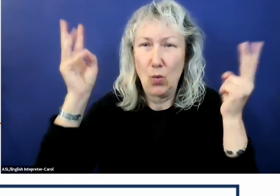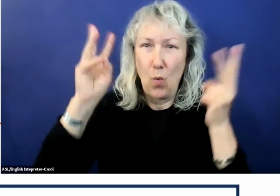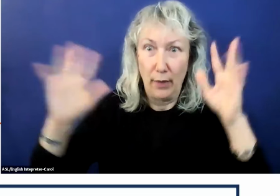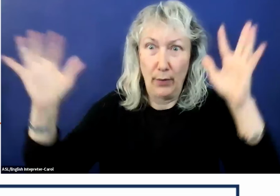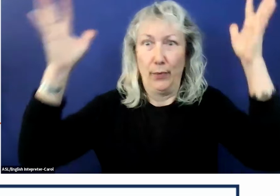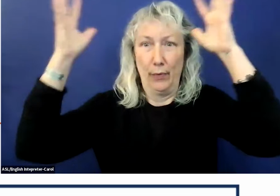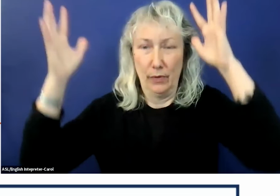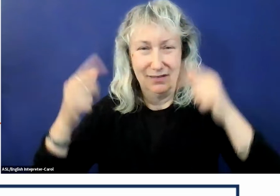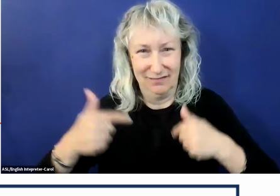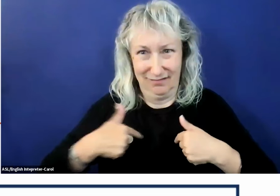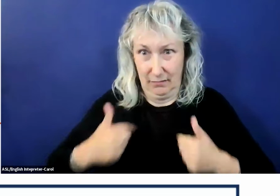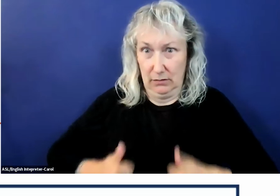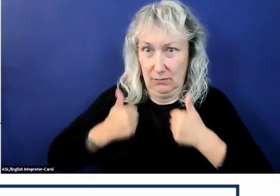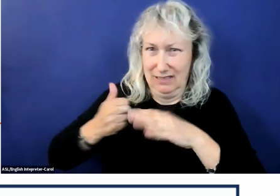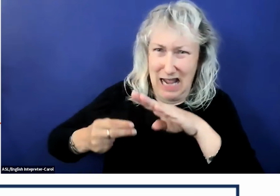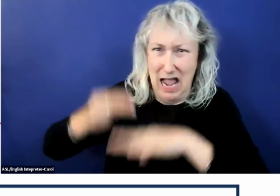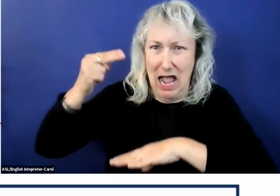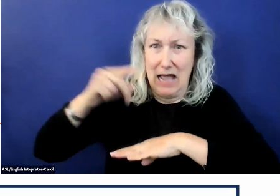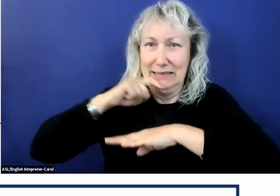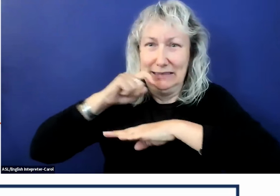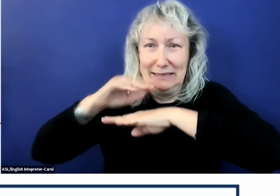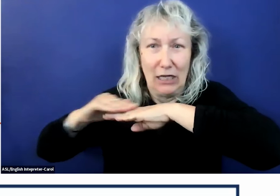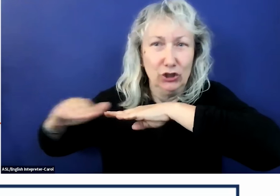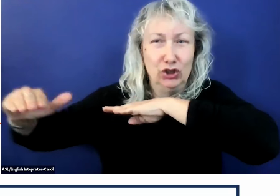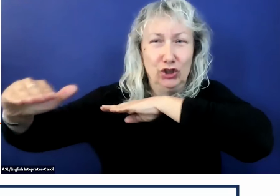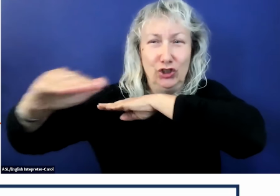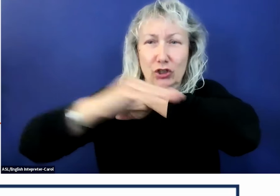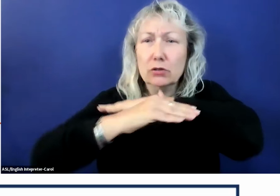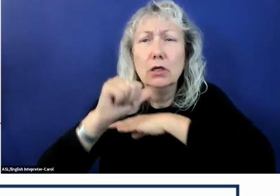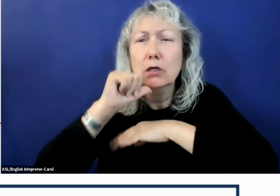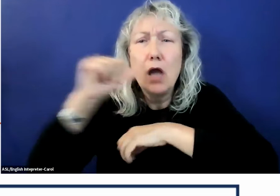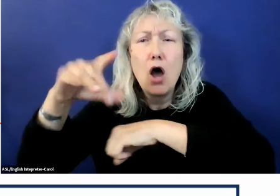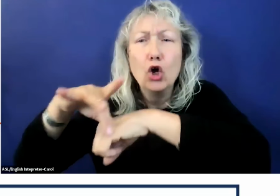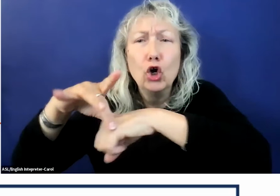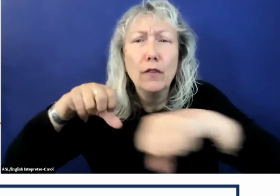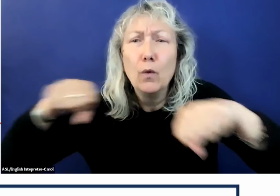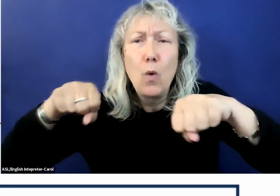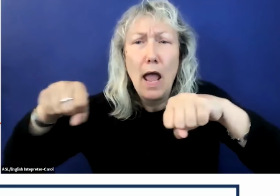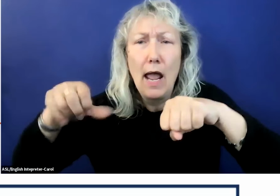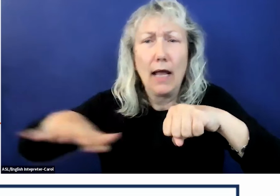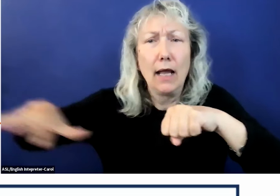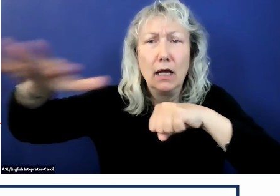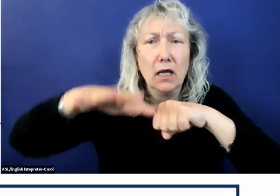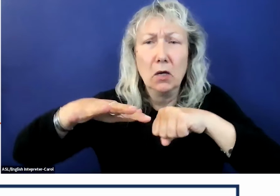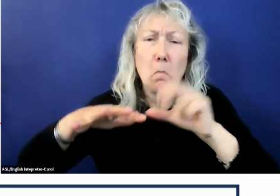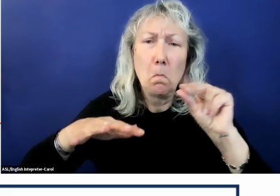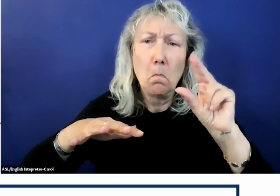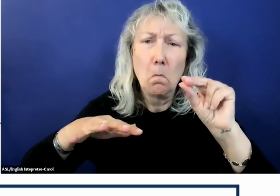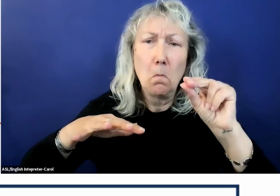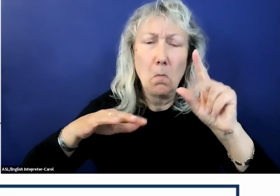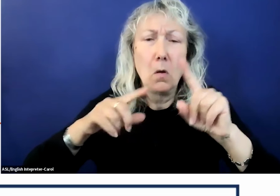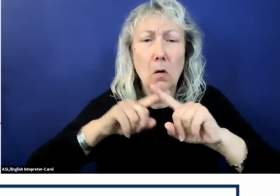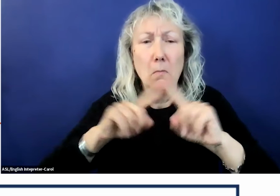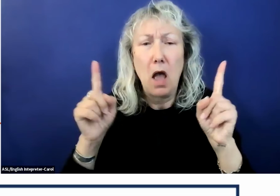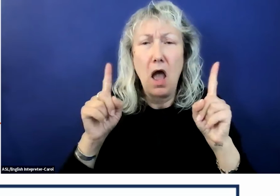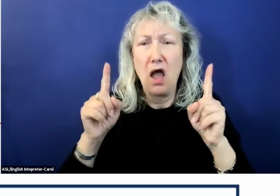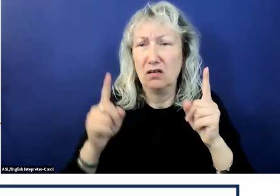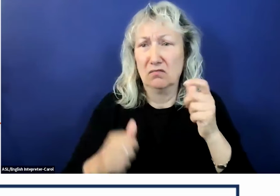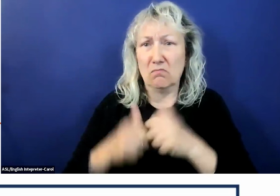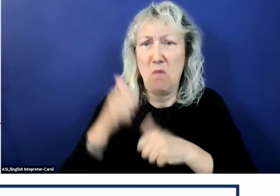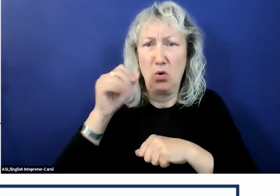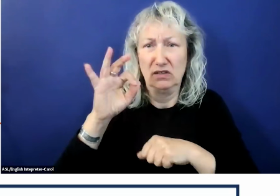desert, so not in an earthquake-prone area, so both avalanche and earthquake risks are prioritized low.